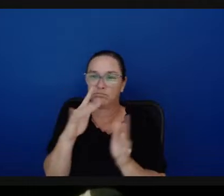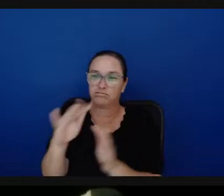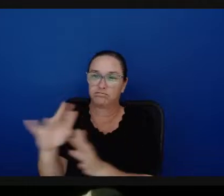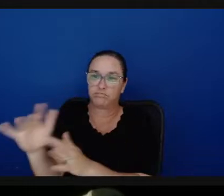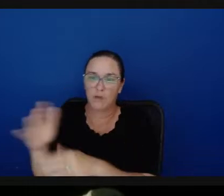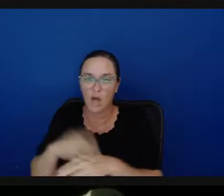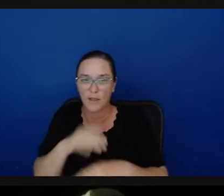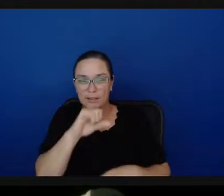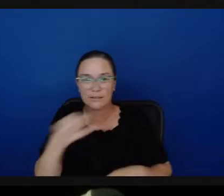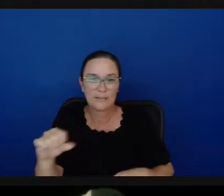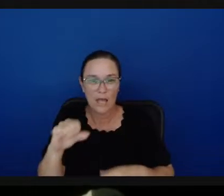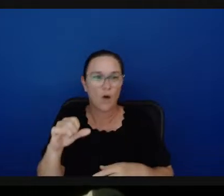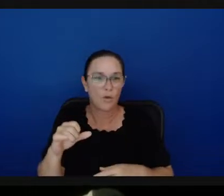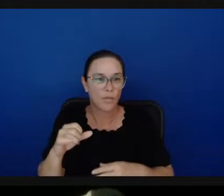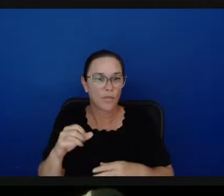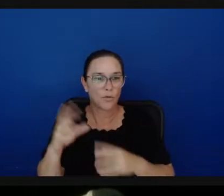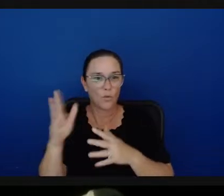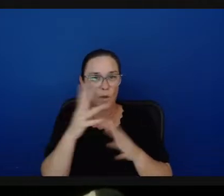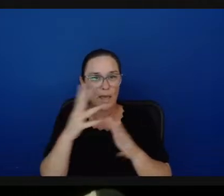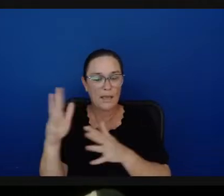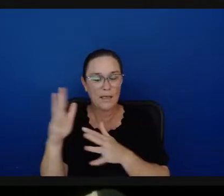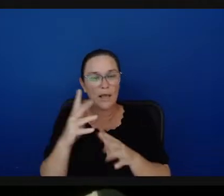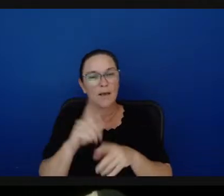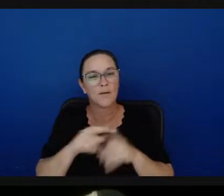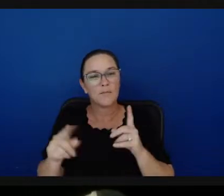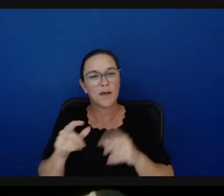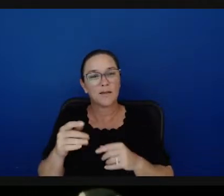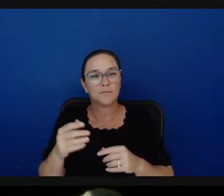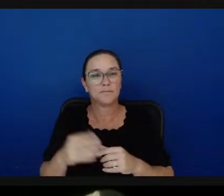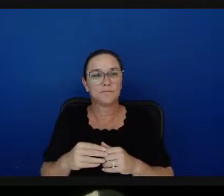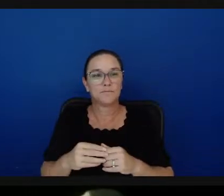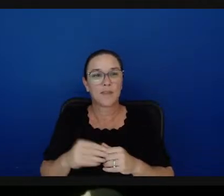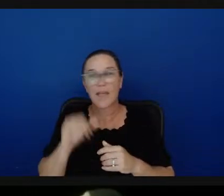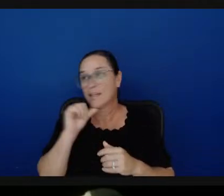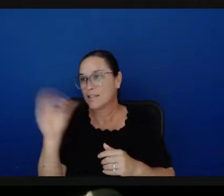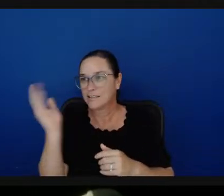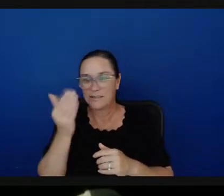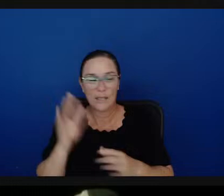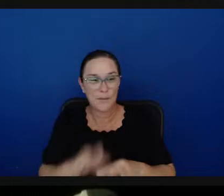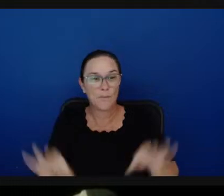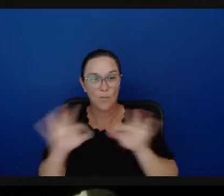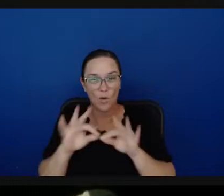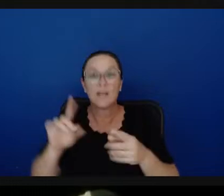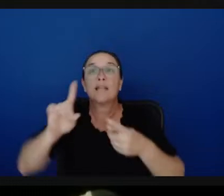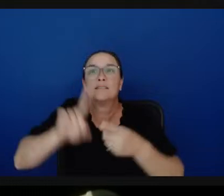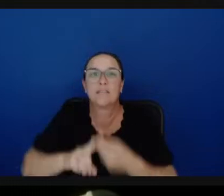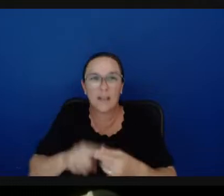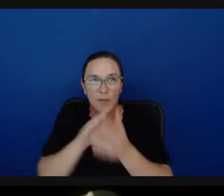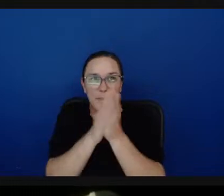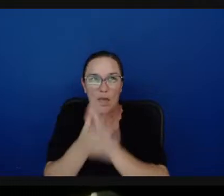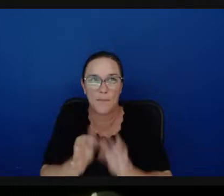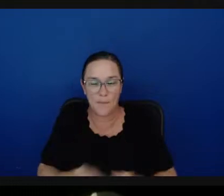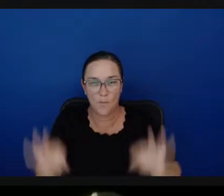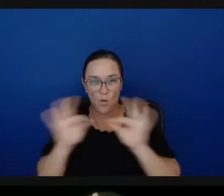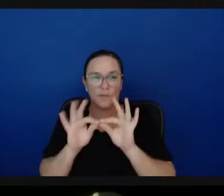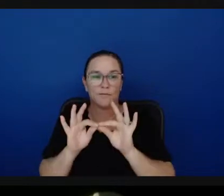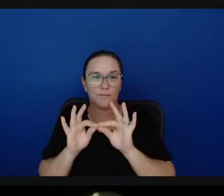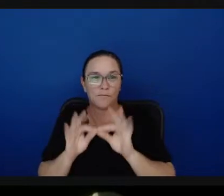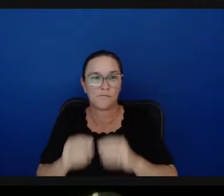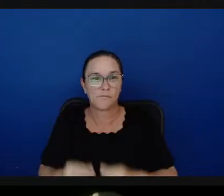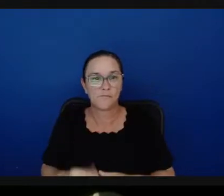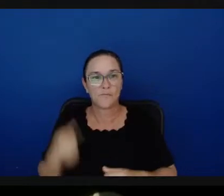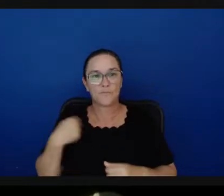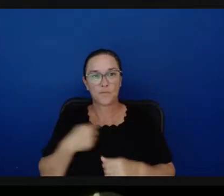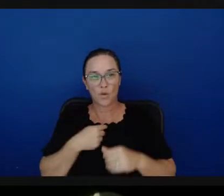But yeah, it's always, it doesn't seem important until it's important type of thing. It's one of those things. But we were mowing